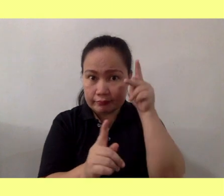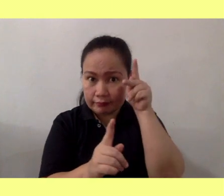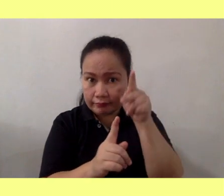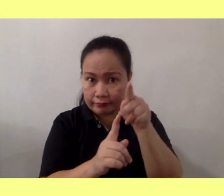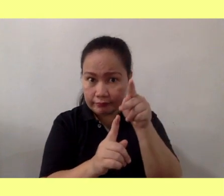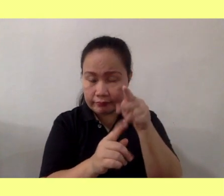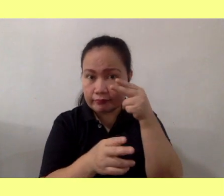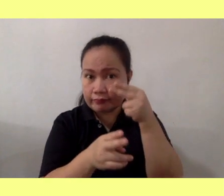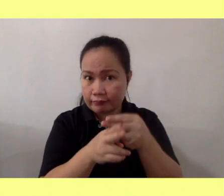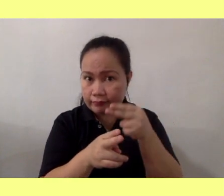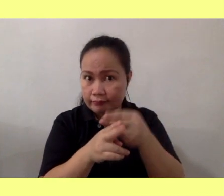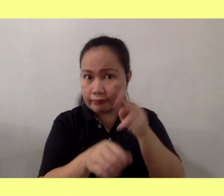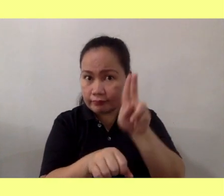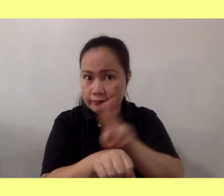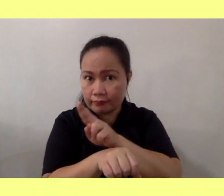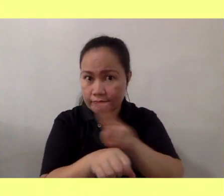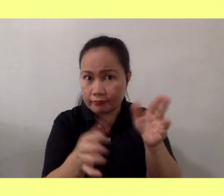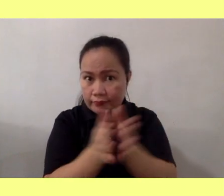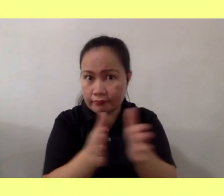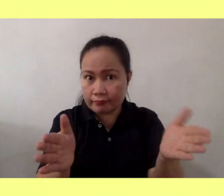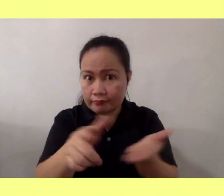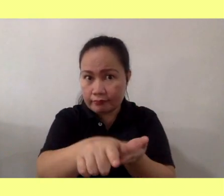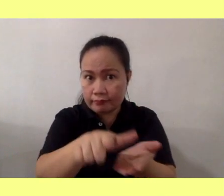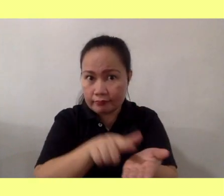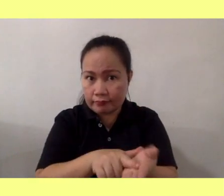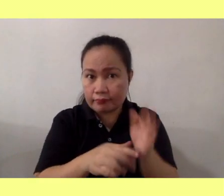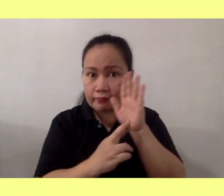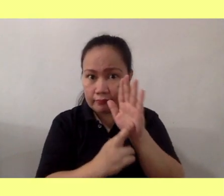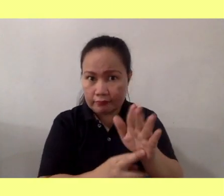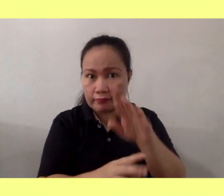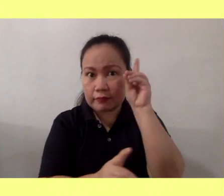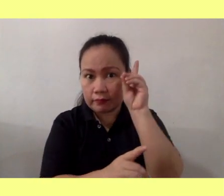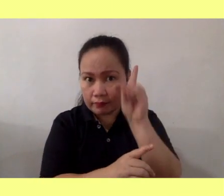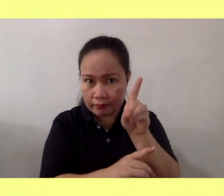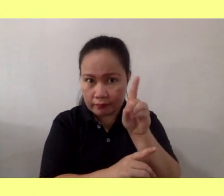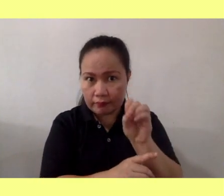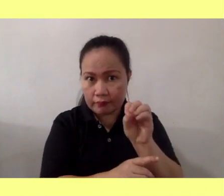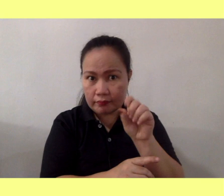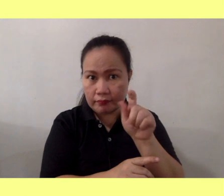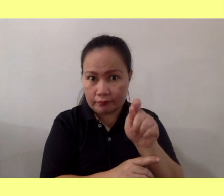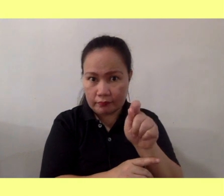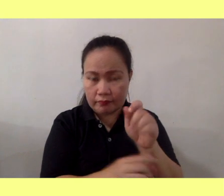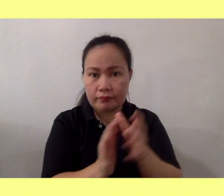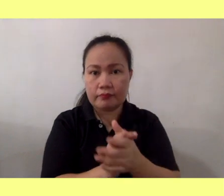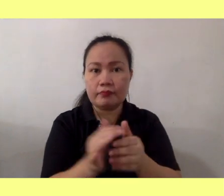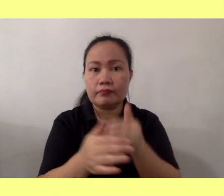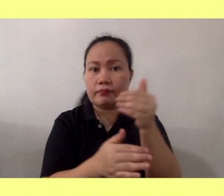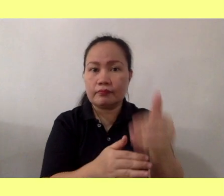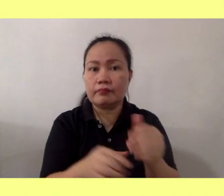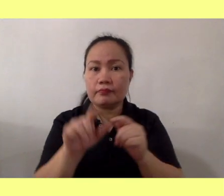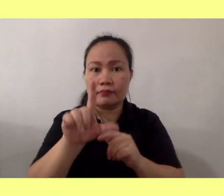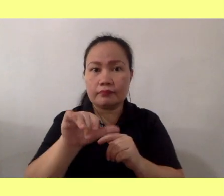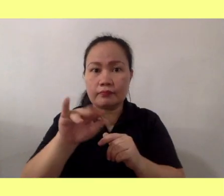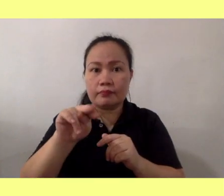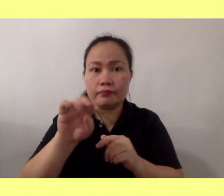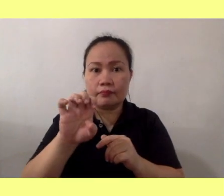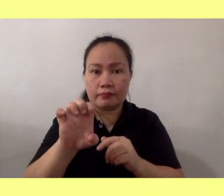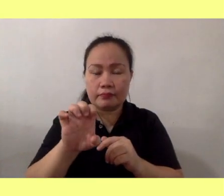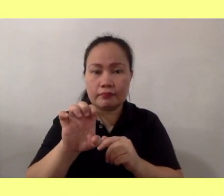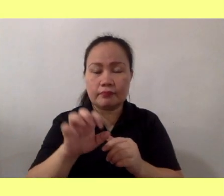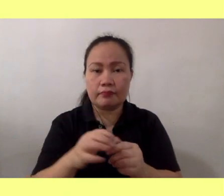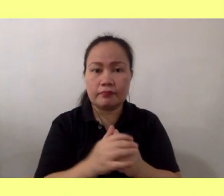capital letter and it is best represented by a dot. Okay, let's proceed to a